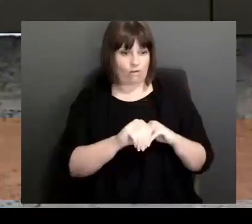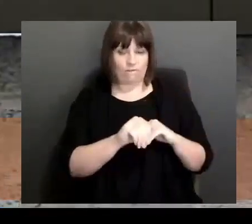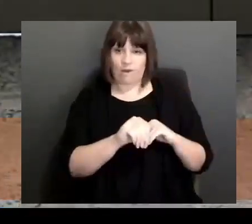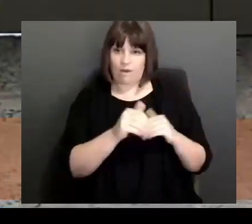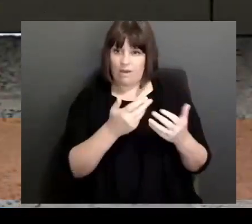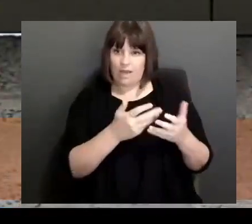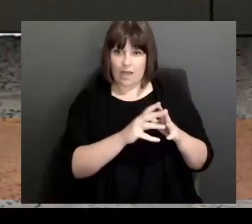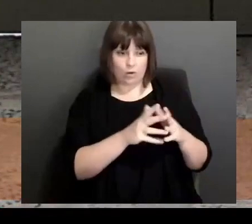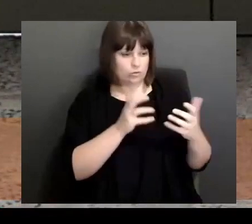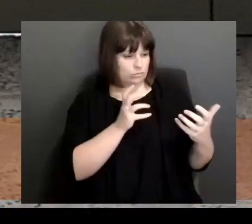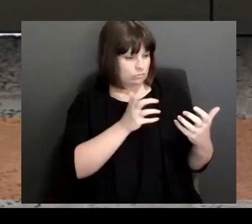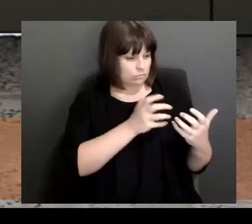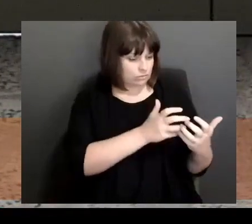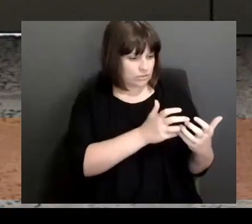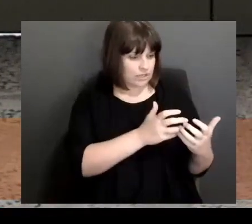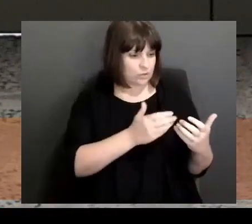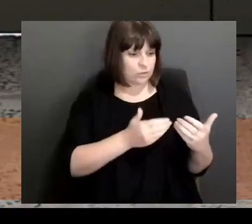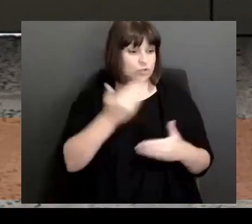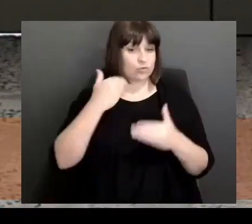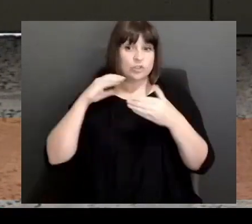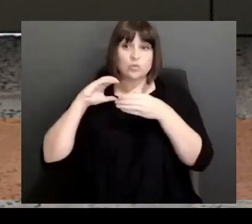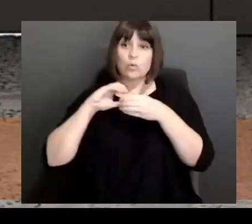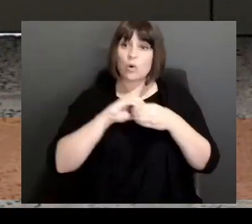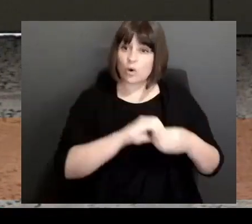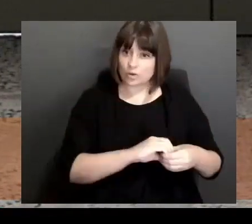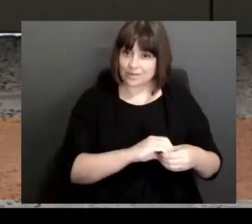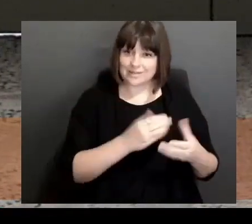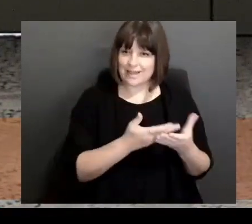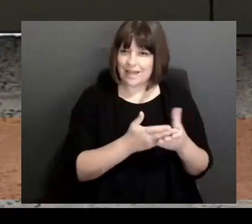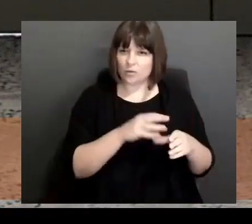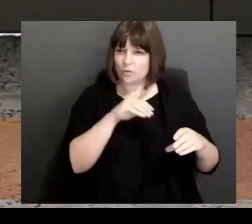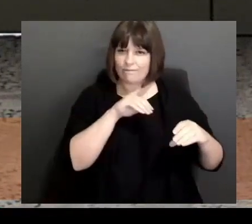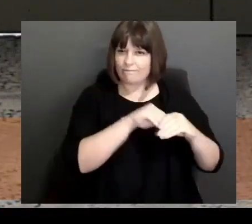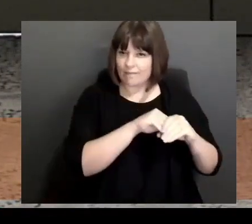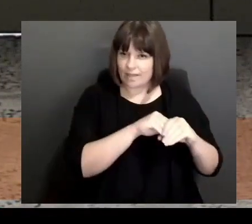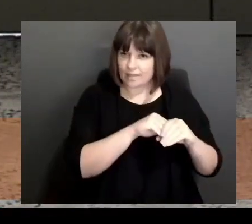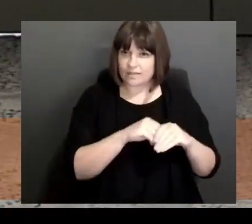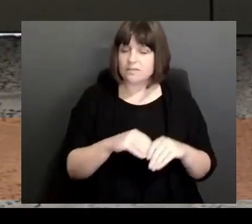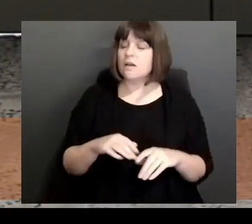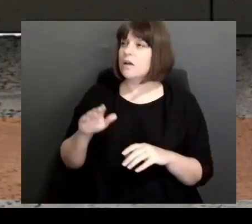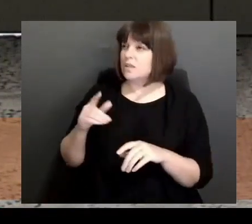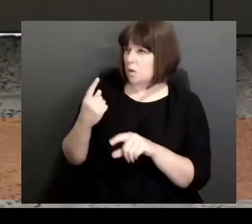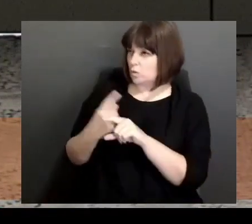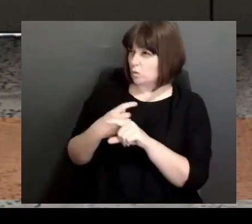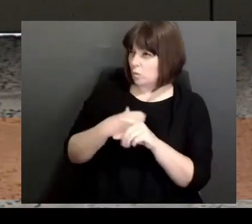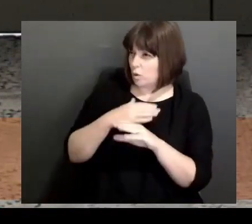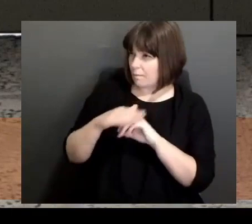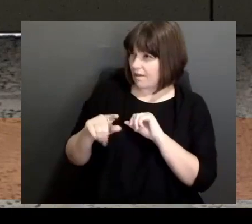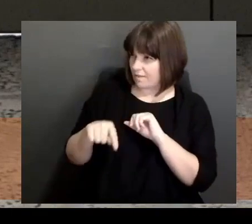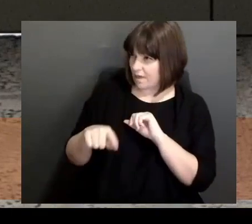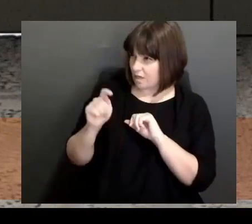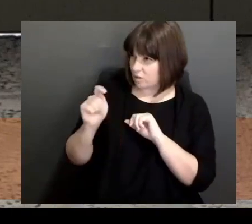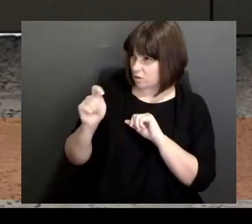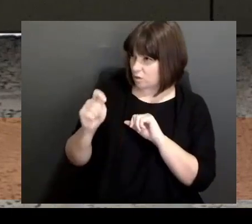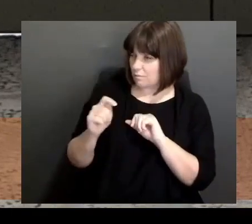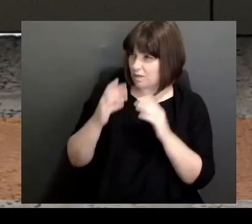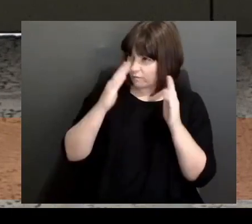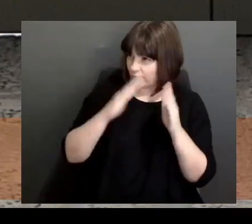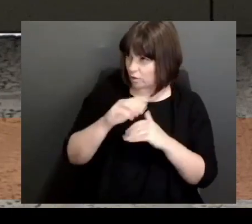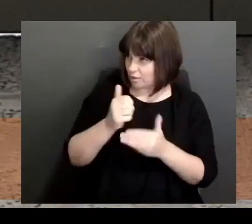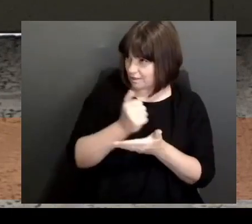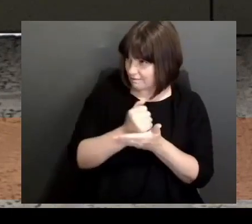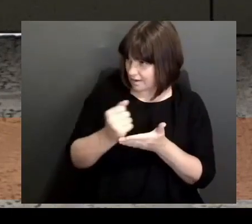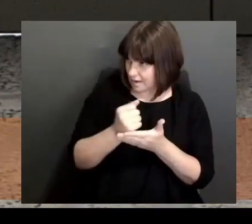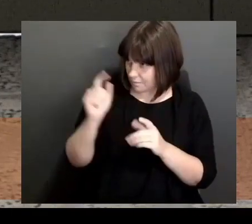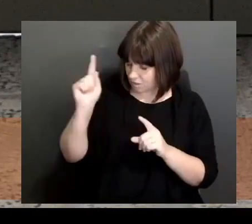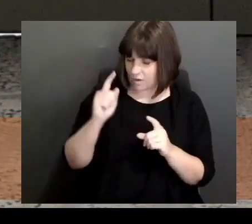in. Okay, I'll come back to what that participation looks like in a moment. Just staying with the numbers and adding